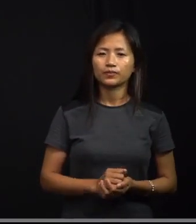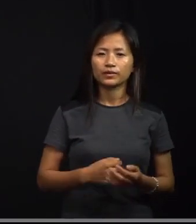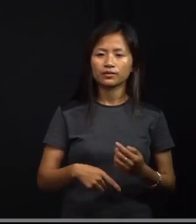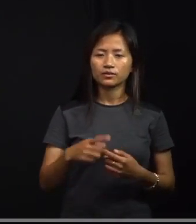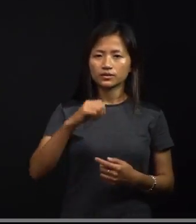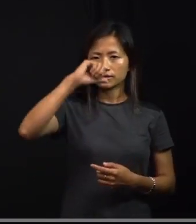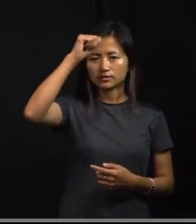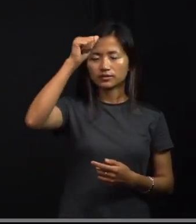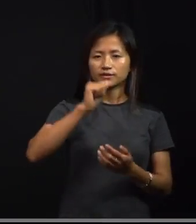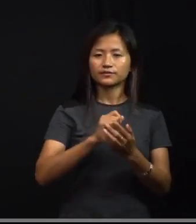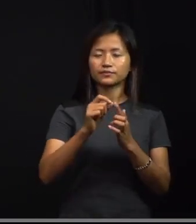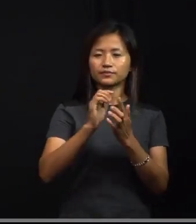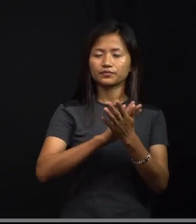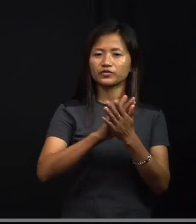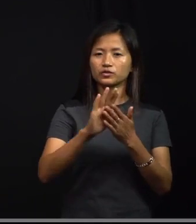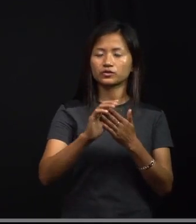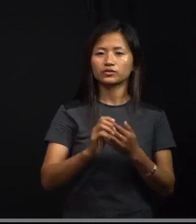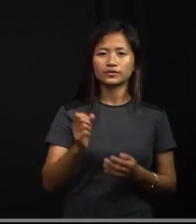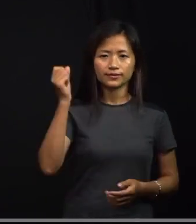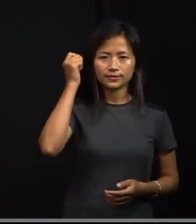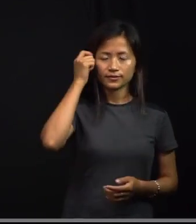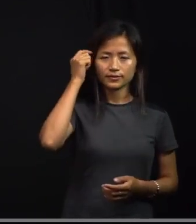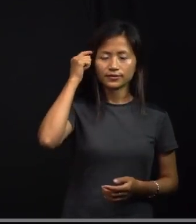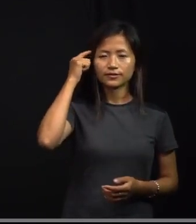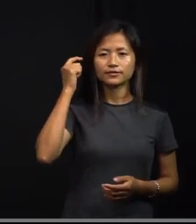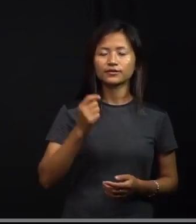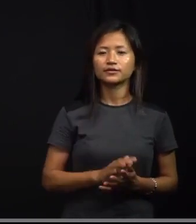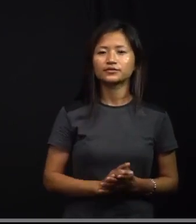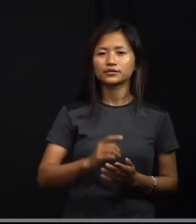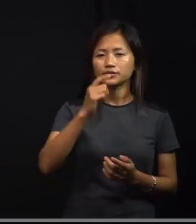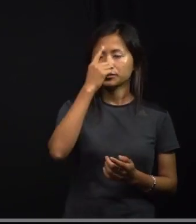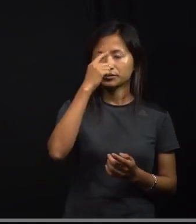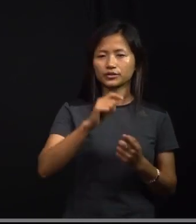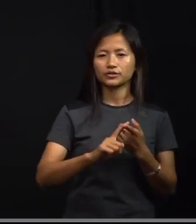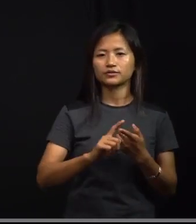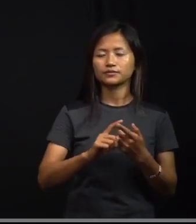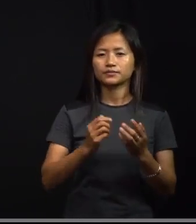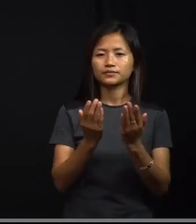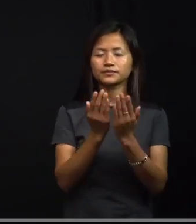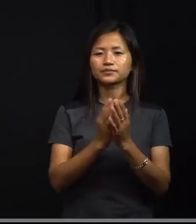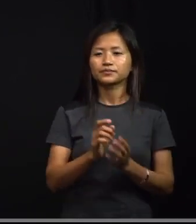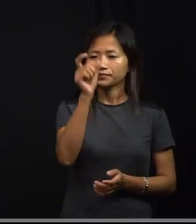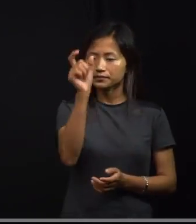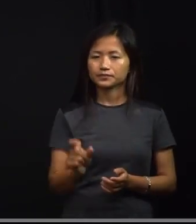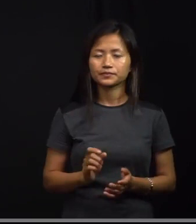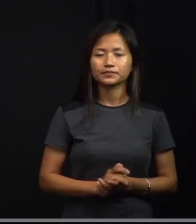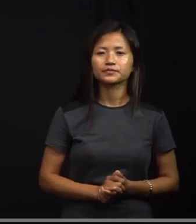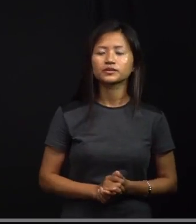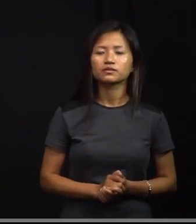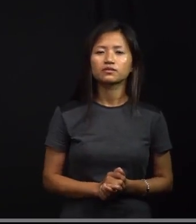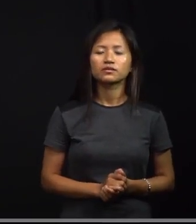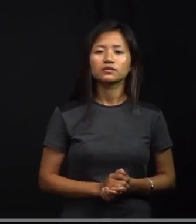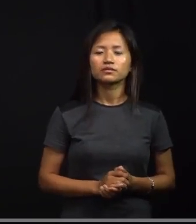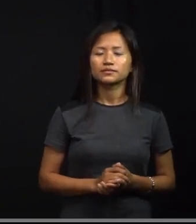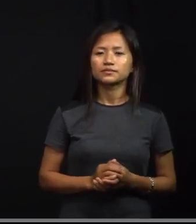Indian philosophers, thinkers and educationists. So what do Indian people think about the concept